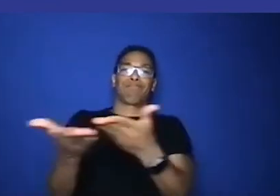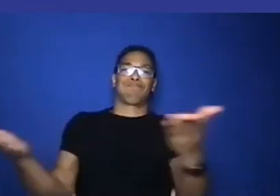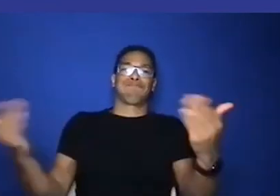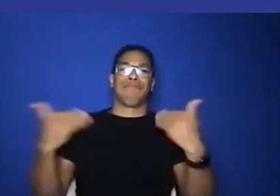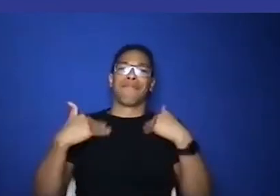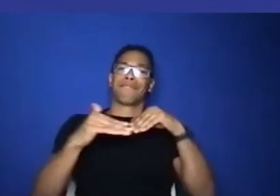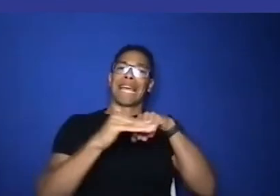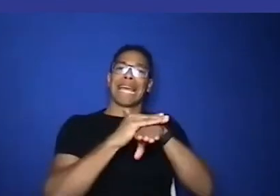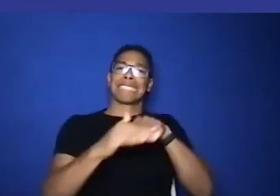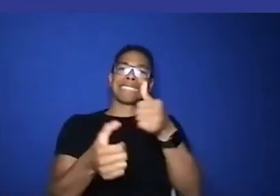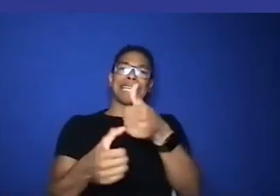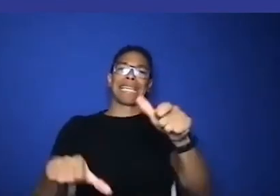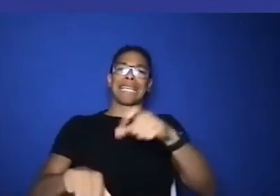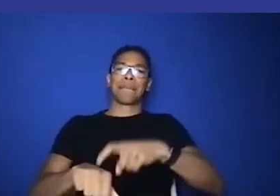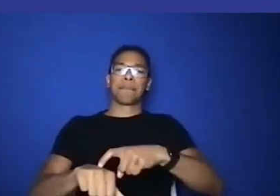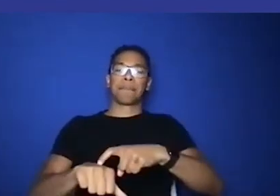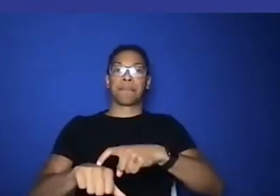time.